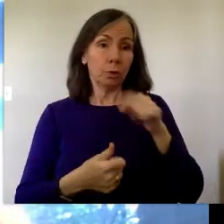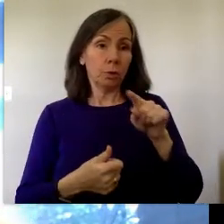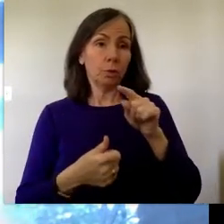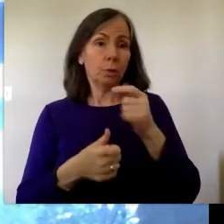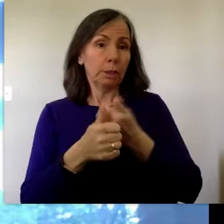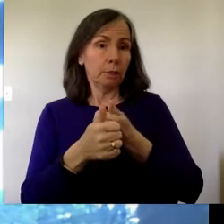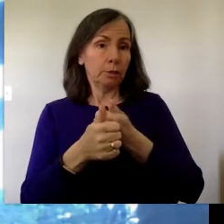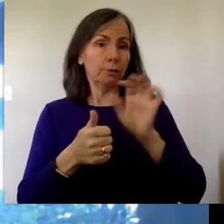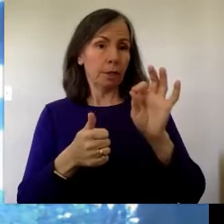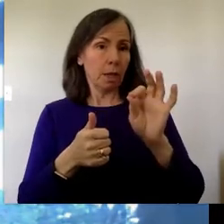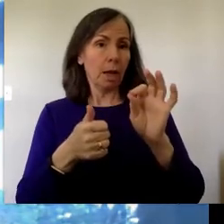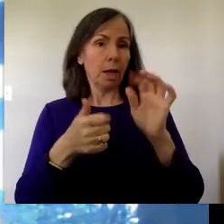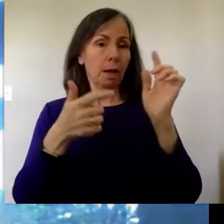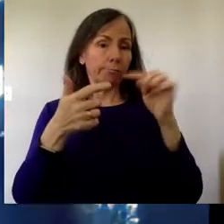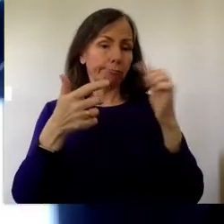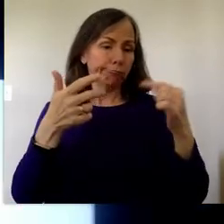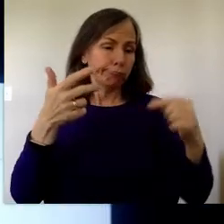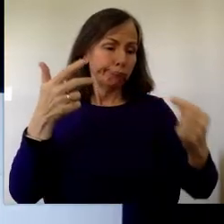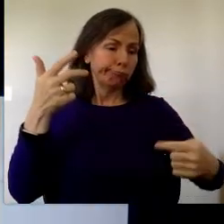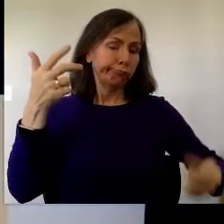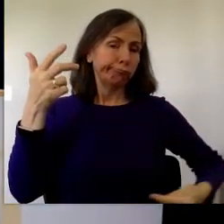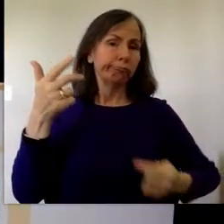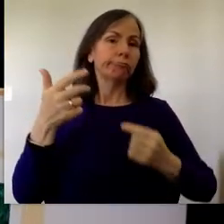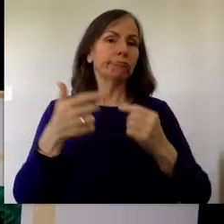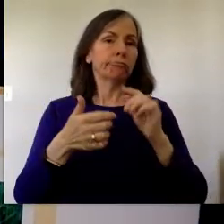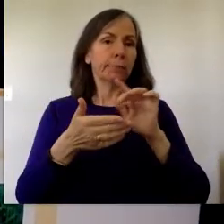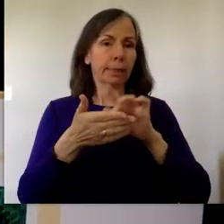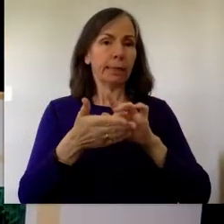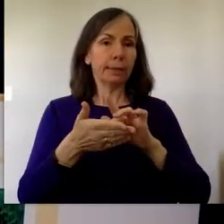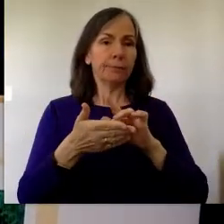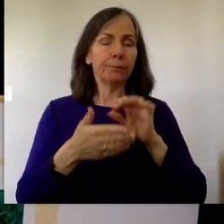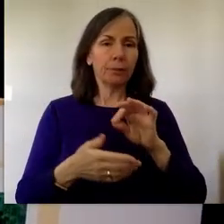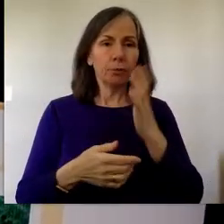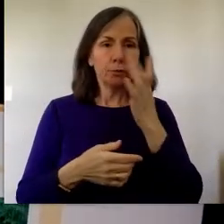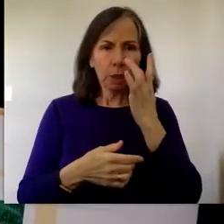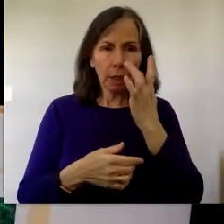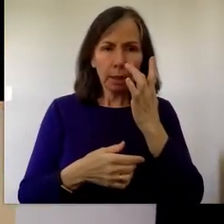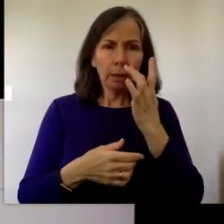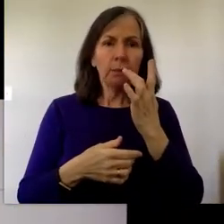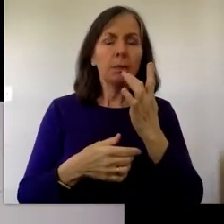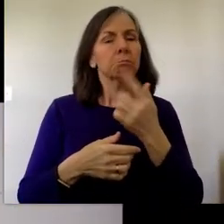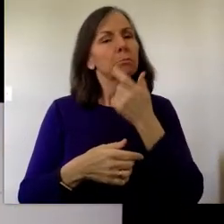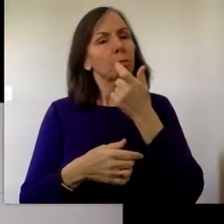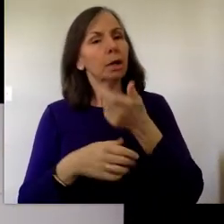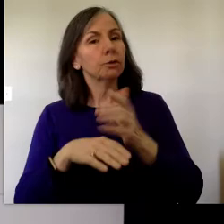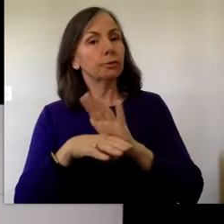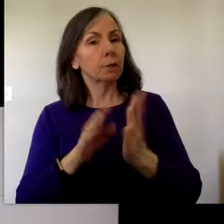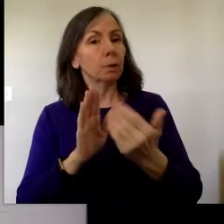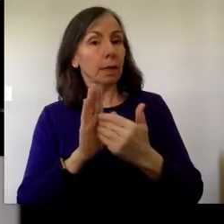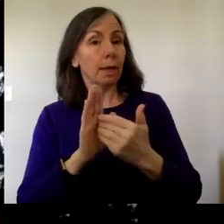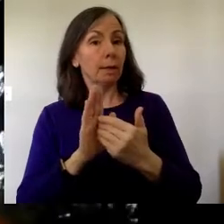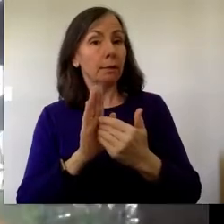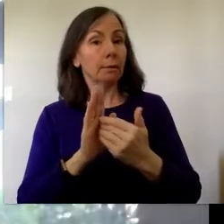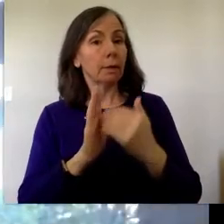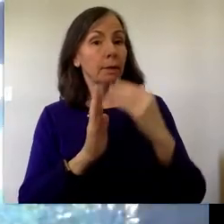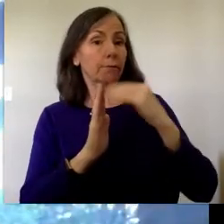through the slides. So this is what the Google form looks